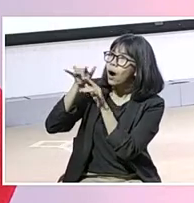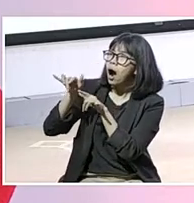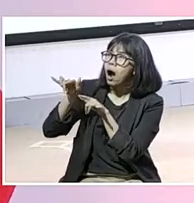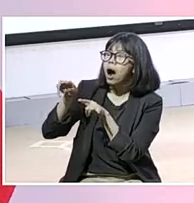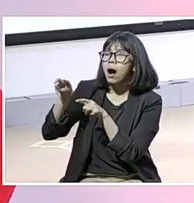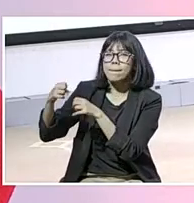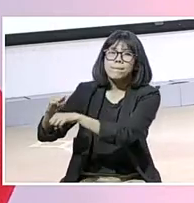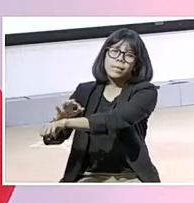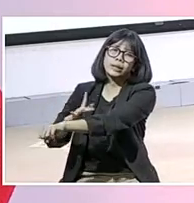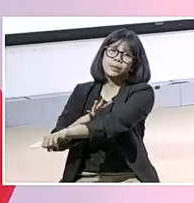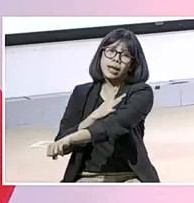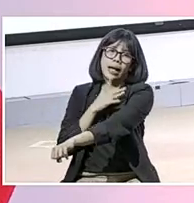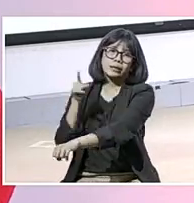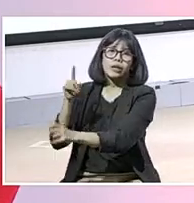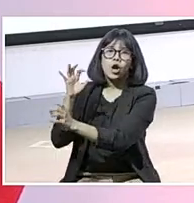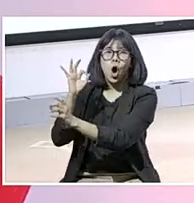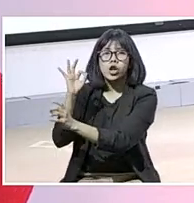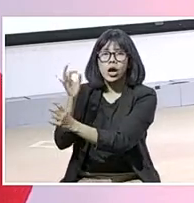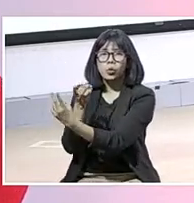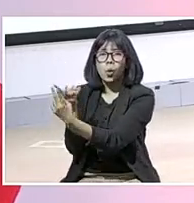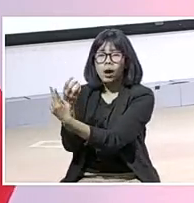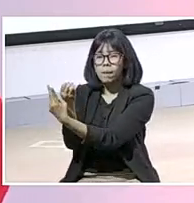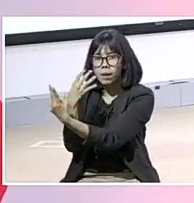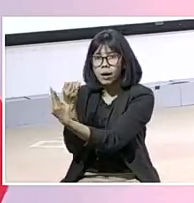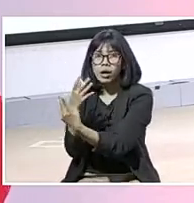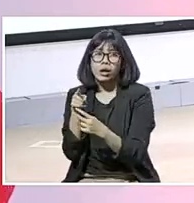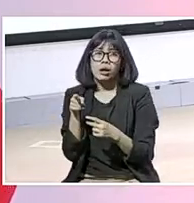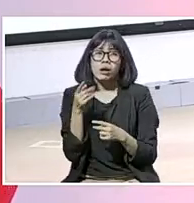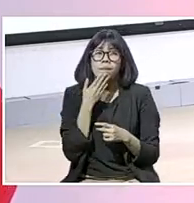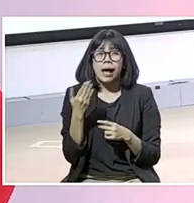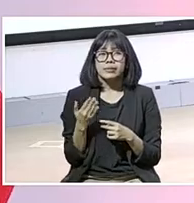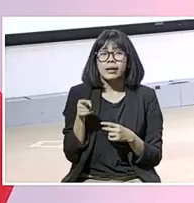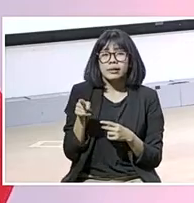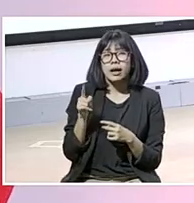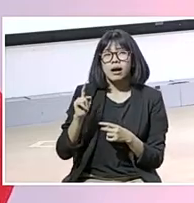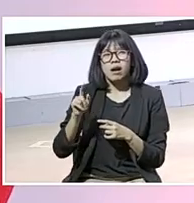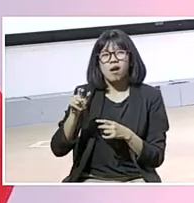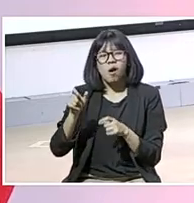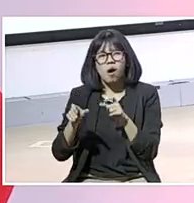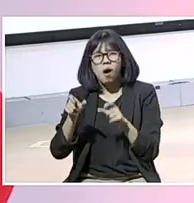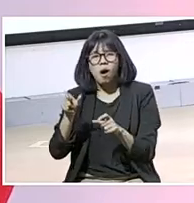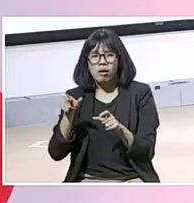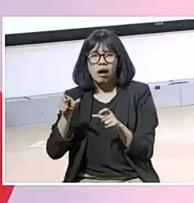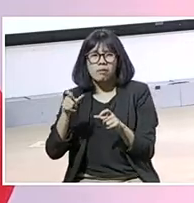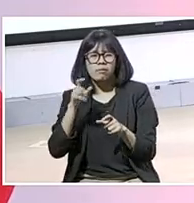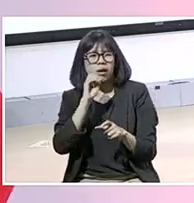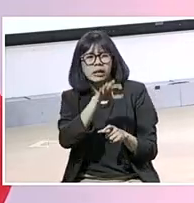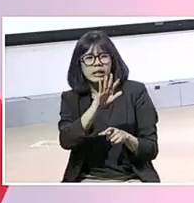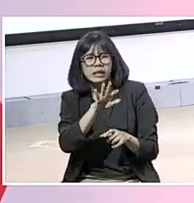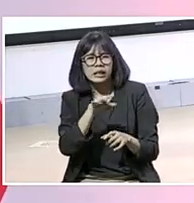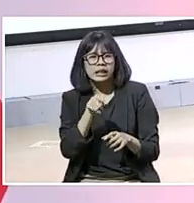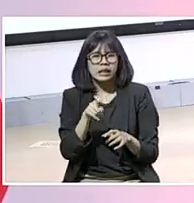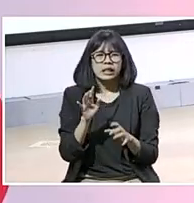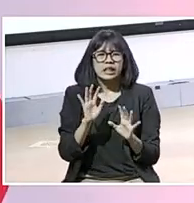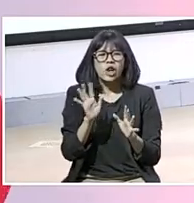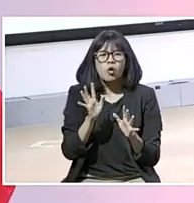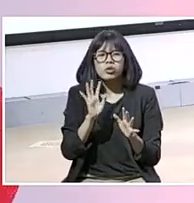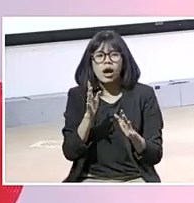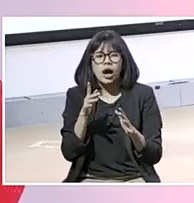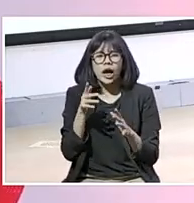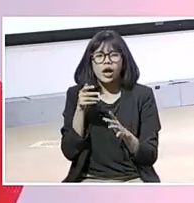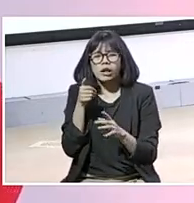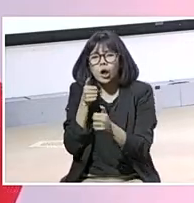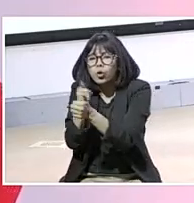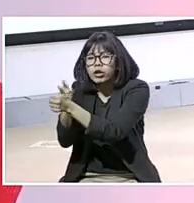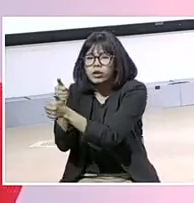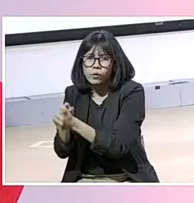really pushed me. But like they said, even with a mentor, I know people have reached out to me, like, don't feel like you're bothering someone. I feel like a